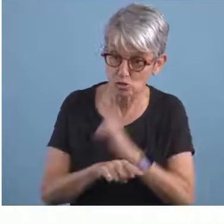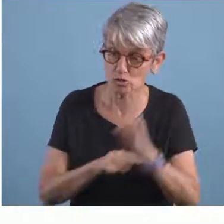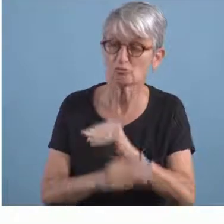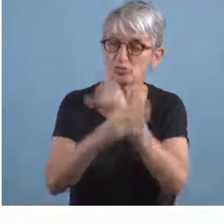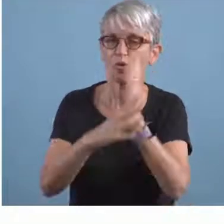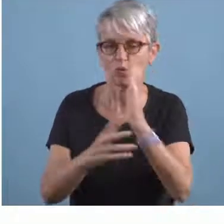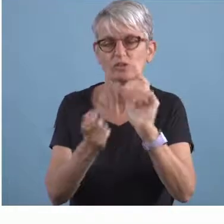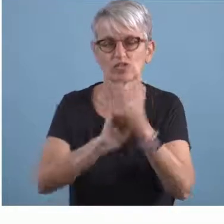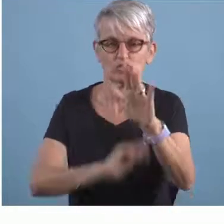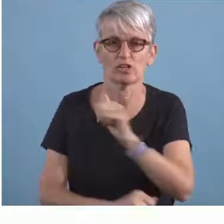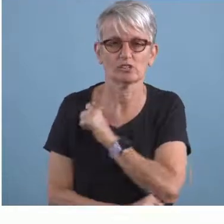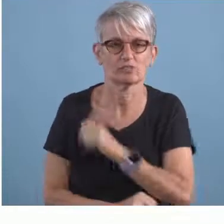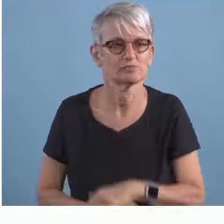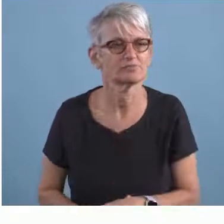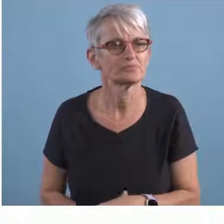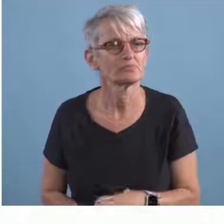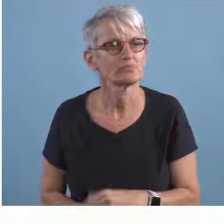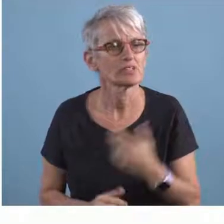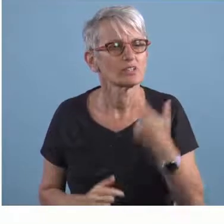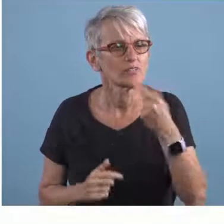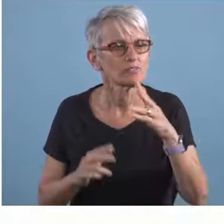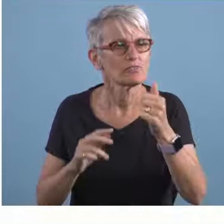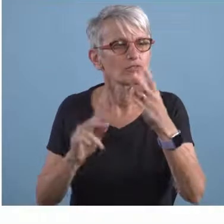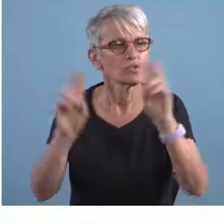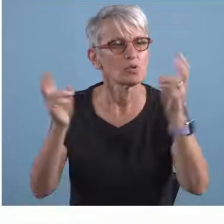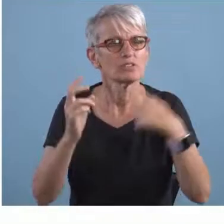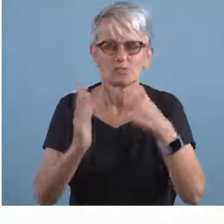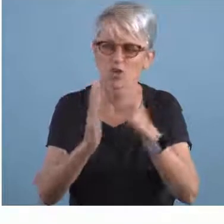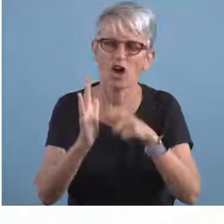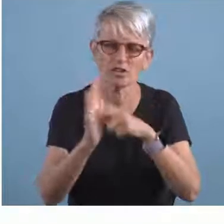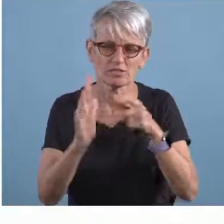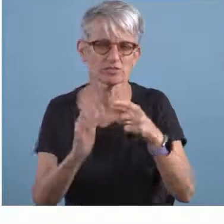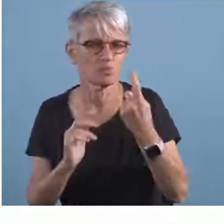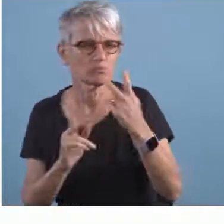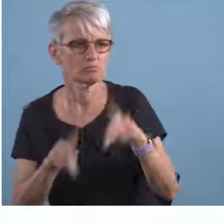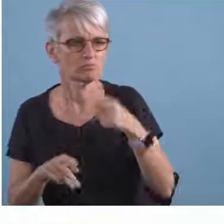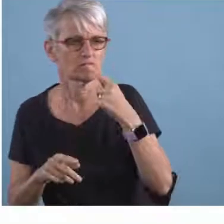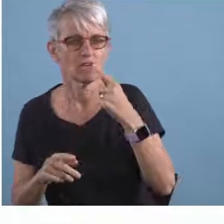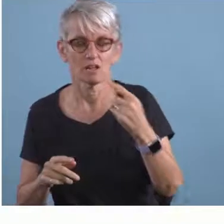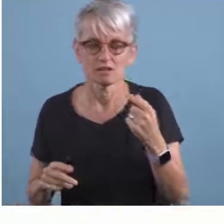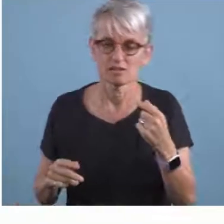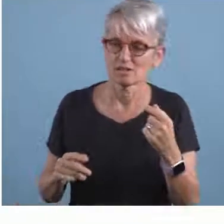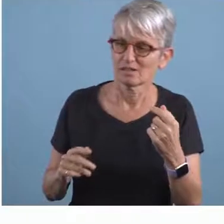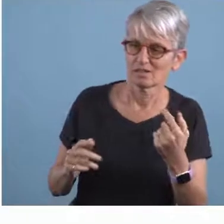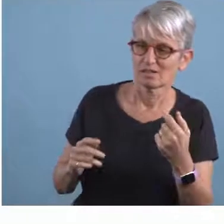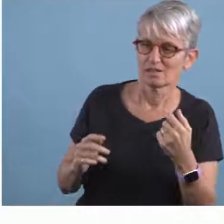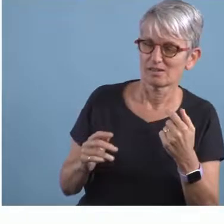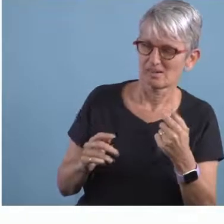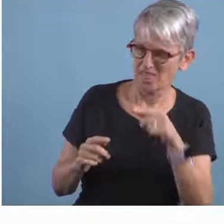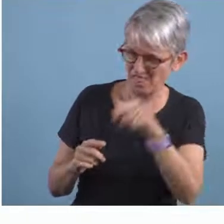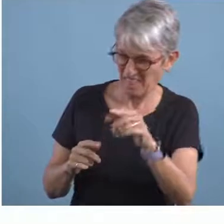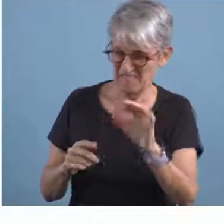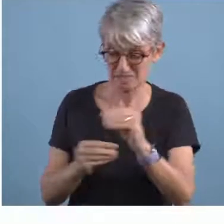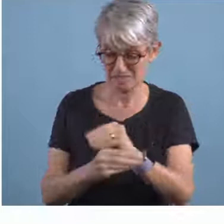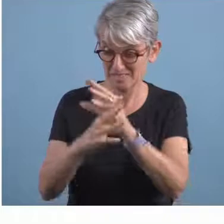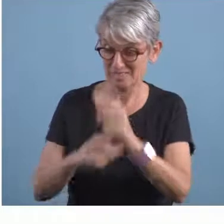telepractice. And a couple of quotes from these articles I've been looking at. One person said, "I'm amazed how something so different, that